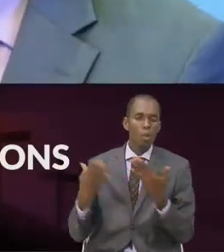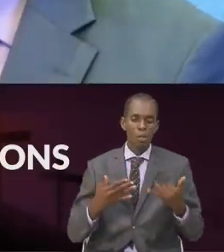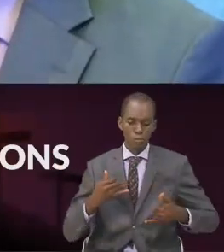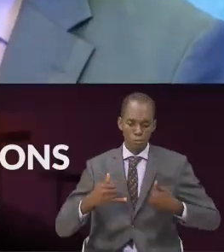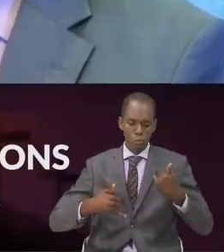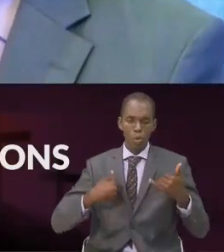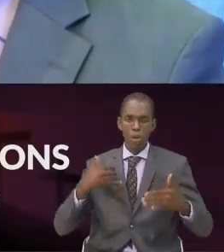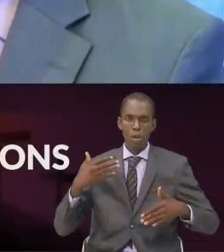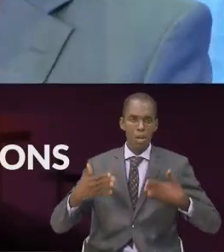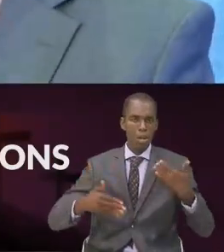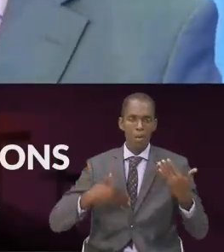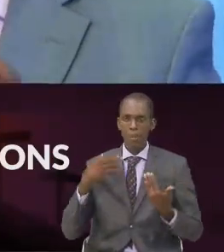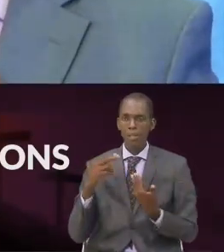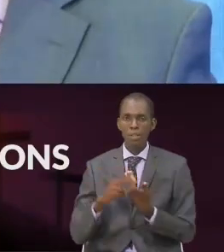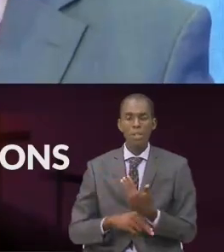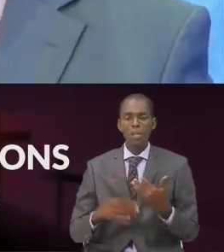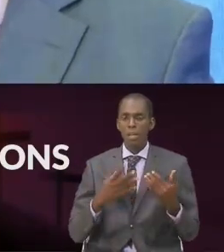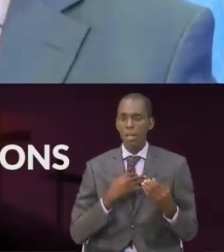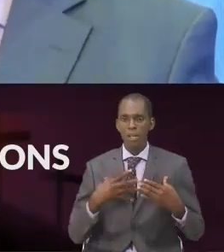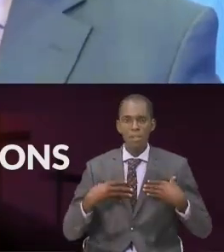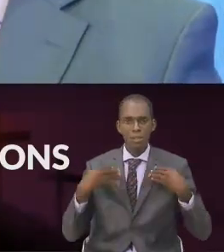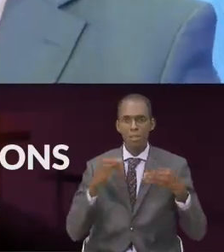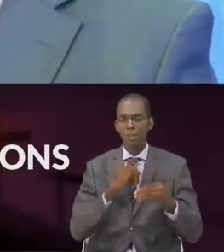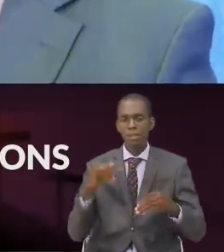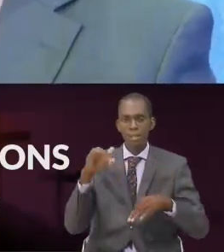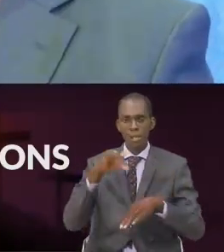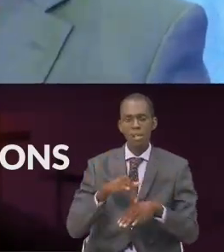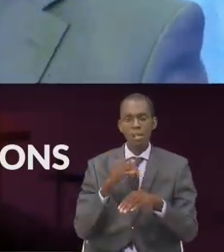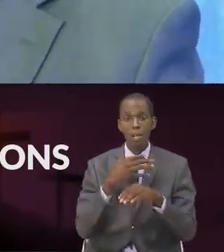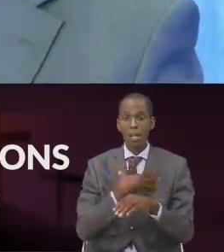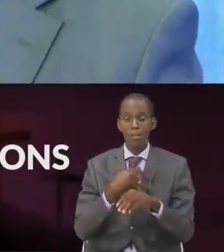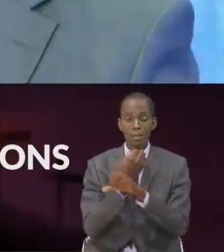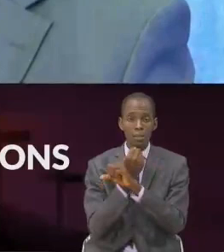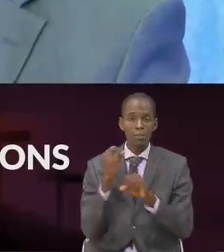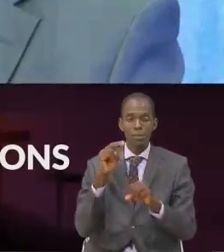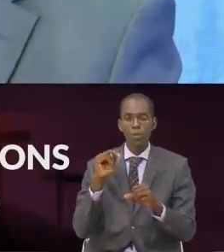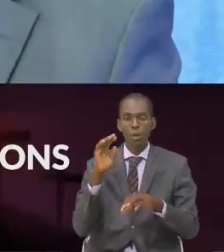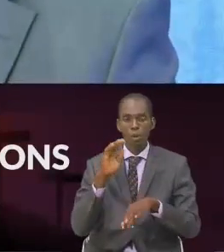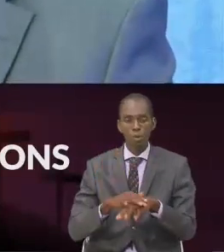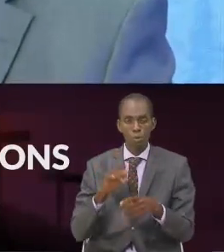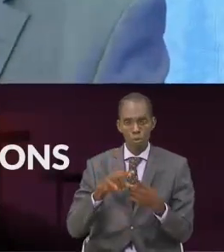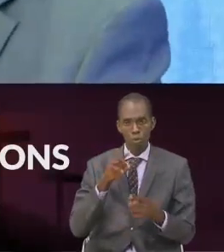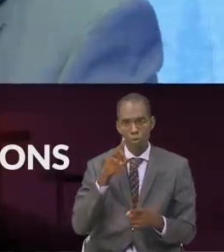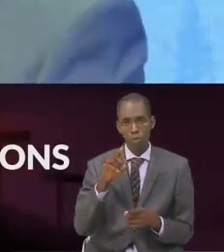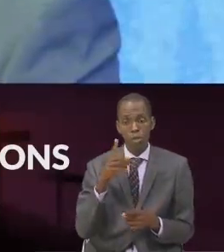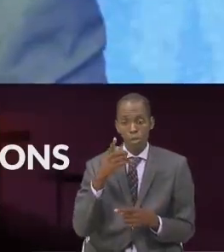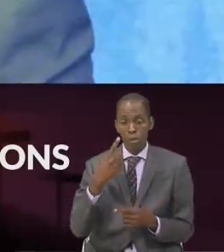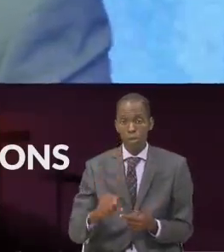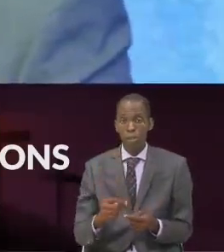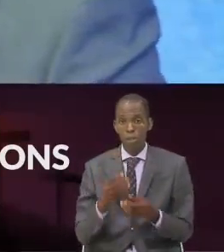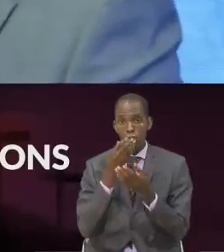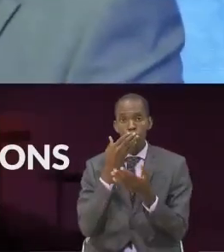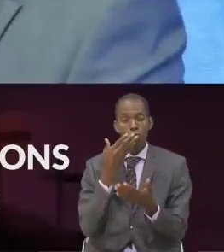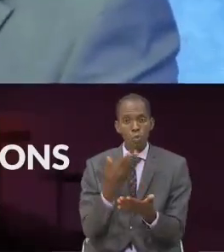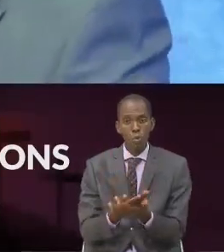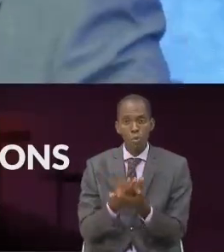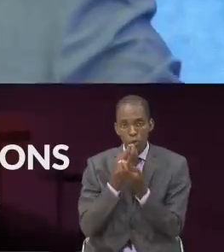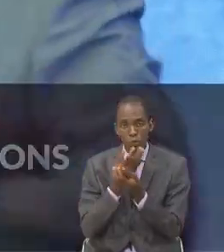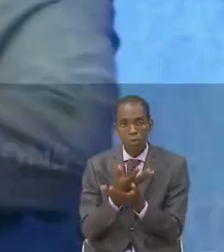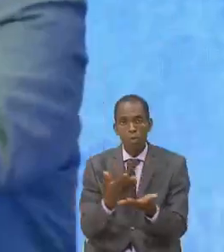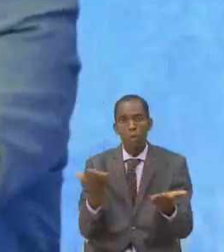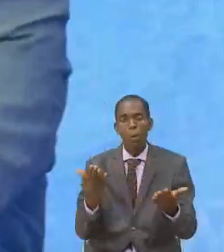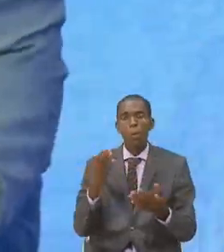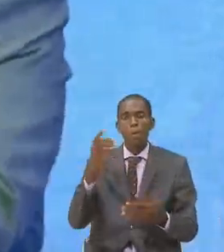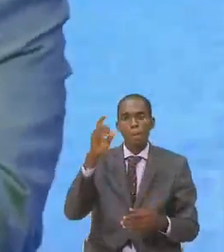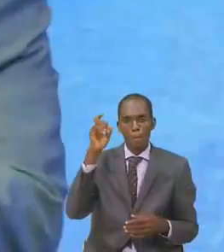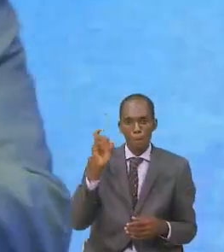your life around and to bring joy and happiness and healing and salvation and eternal life unto